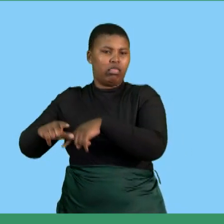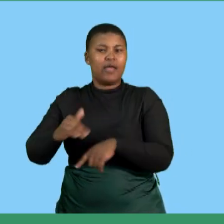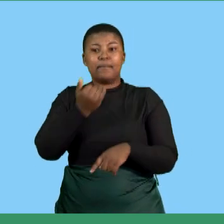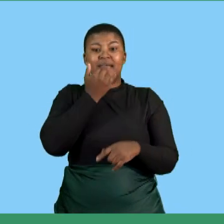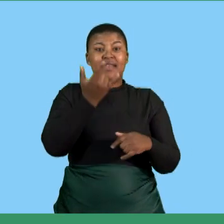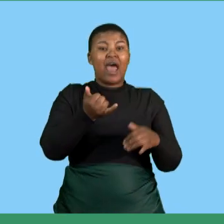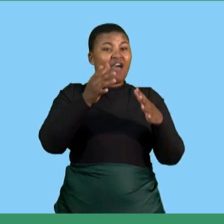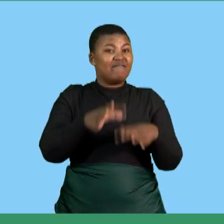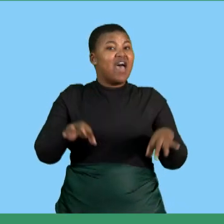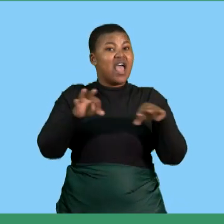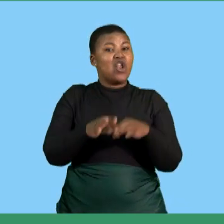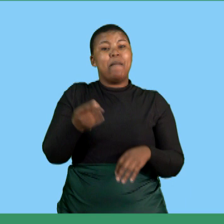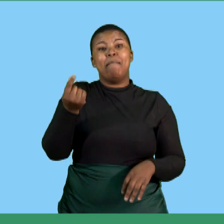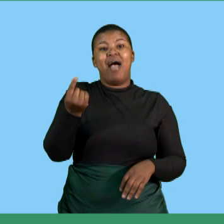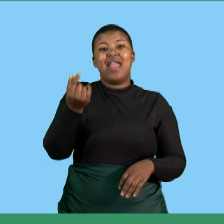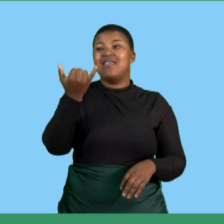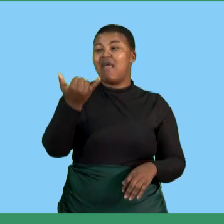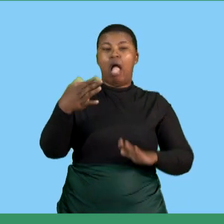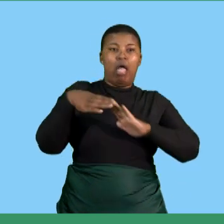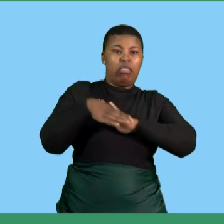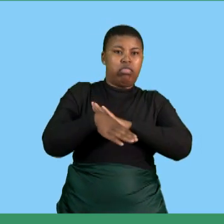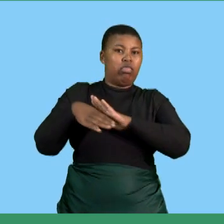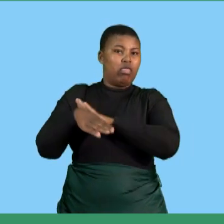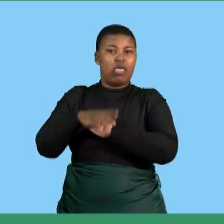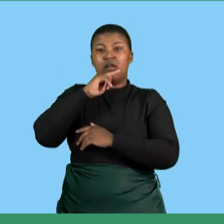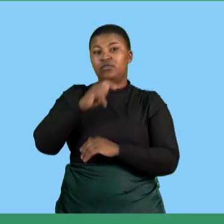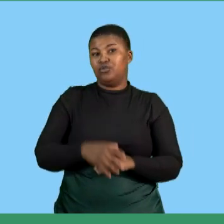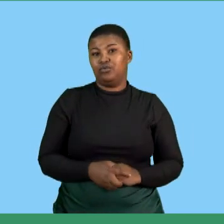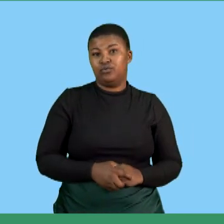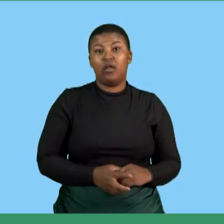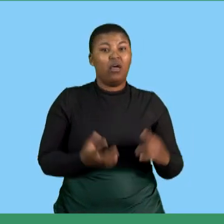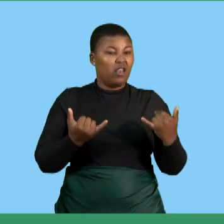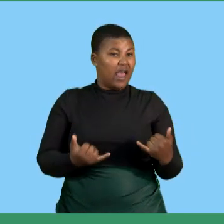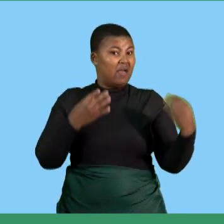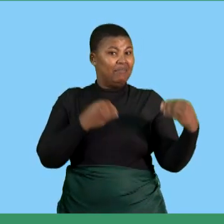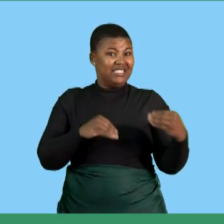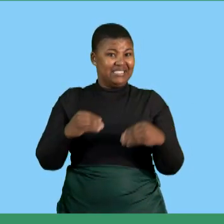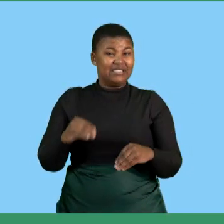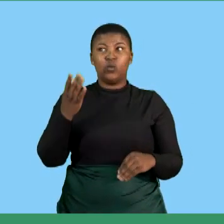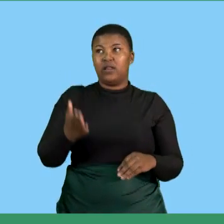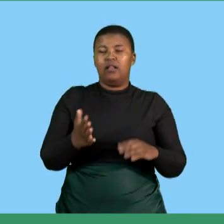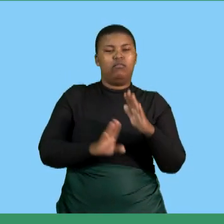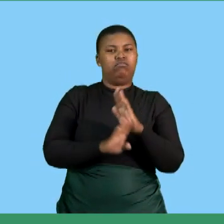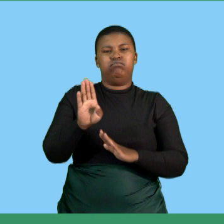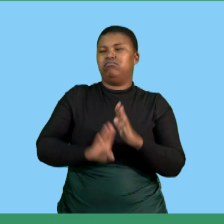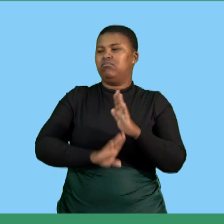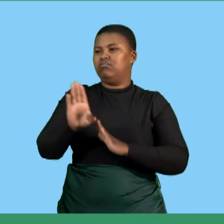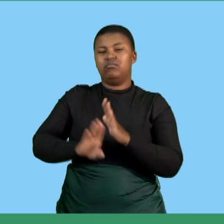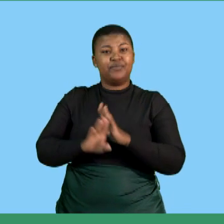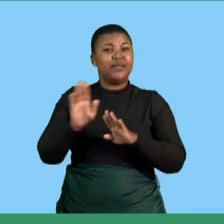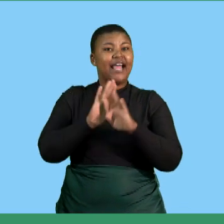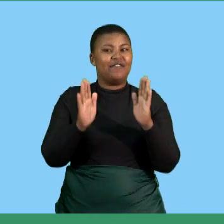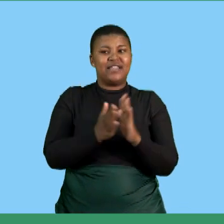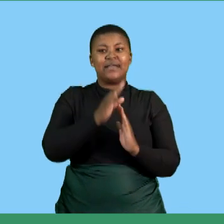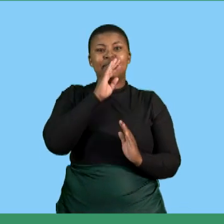which means that the value of money is decreasing. So businesses will have inflation,